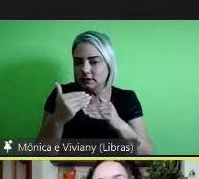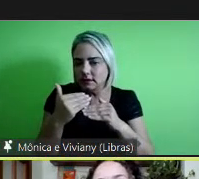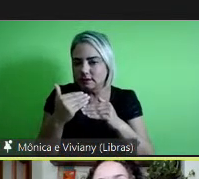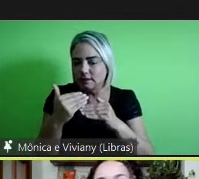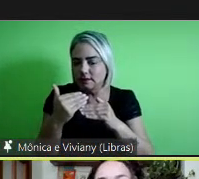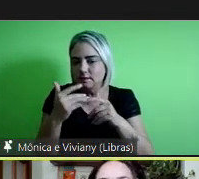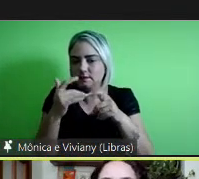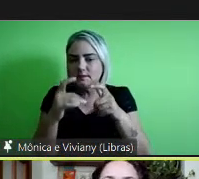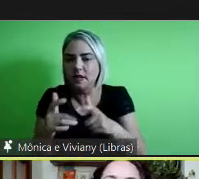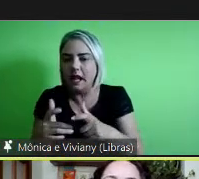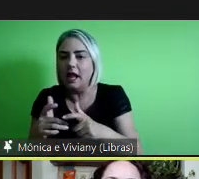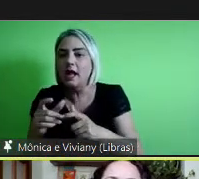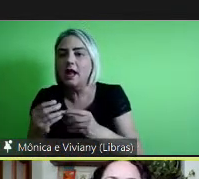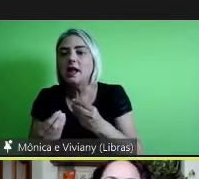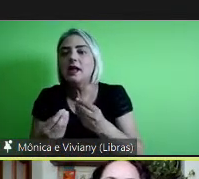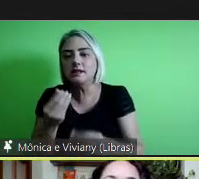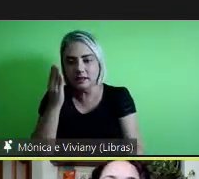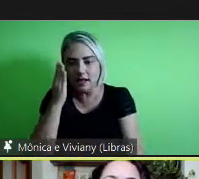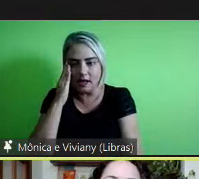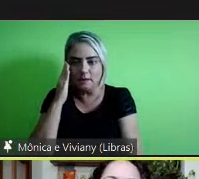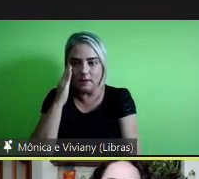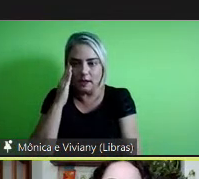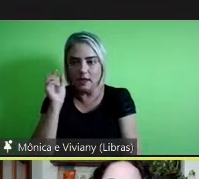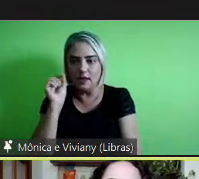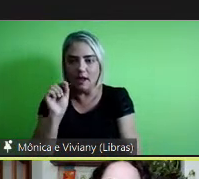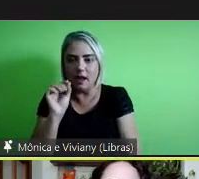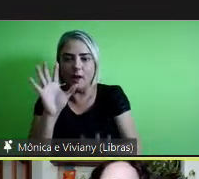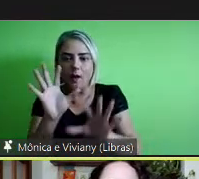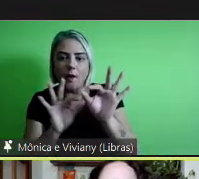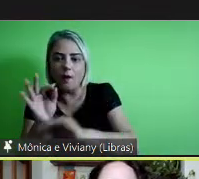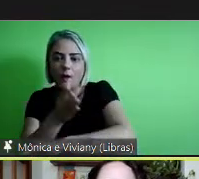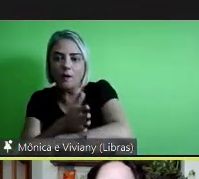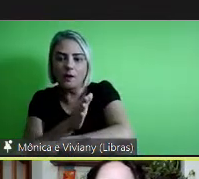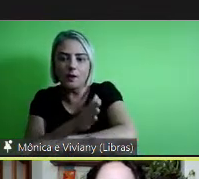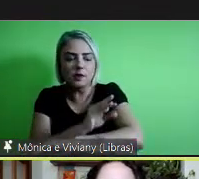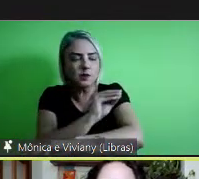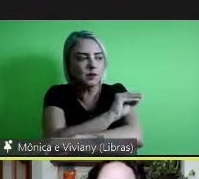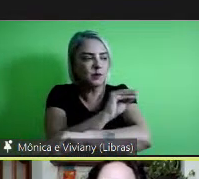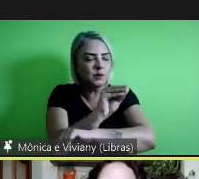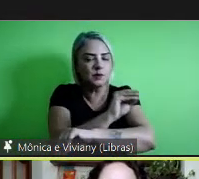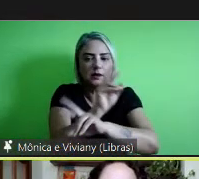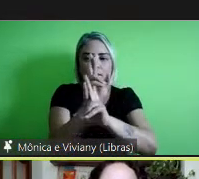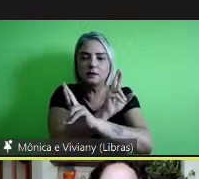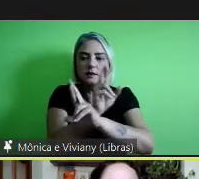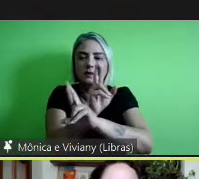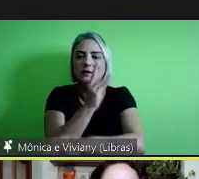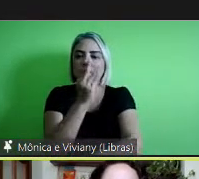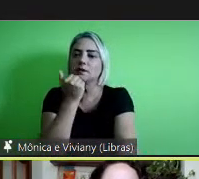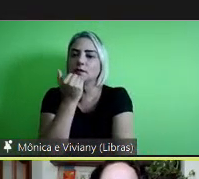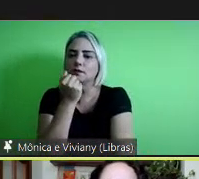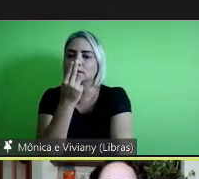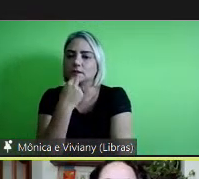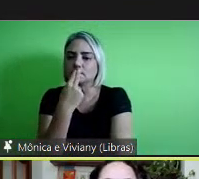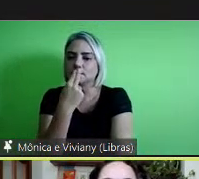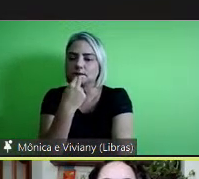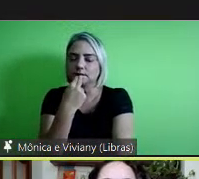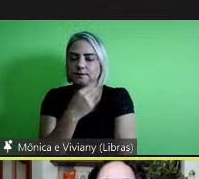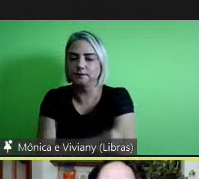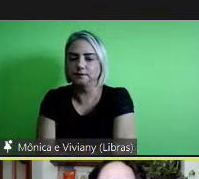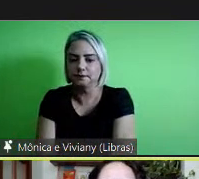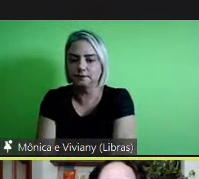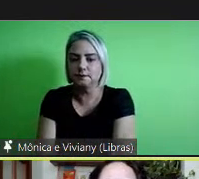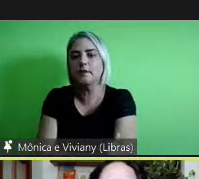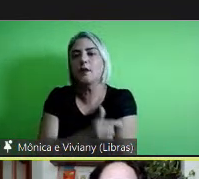of territorialization and consider it for the practices of care related to food